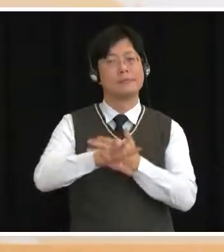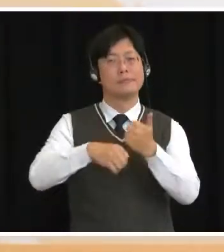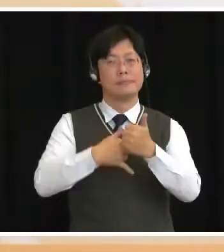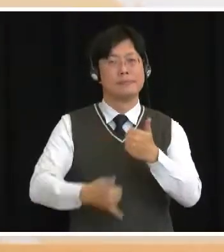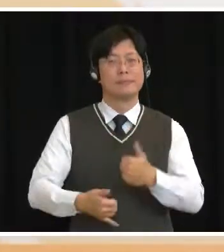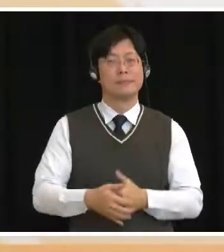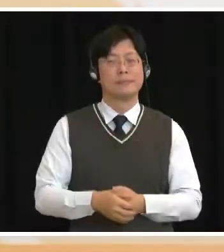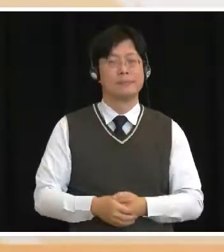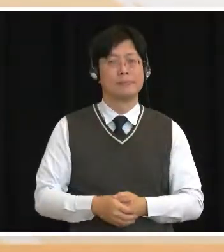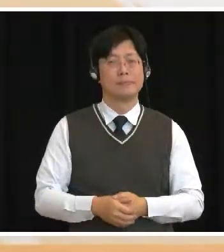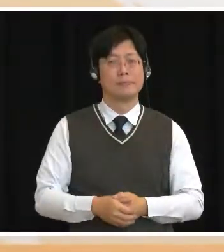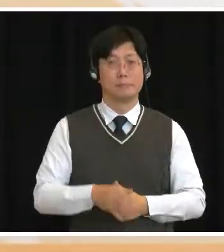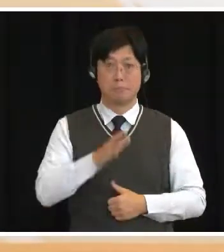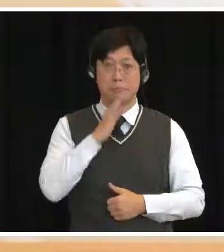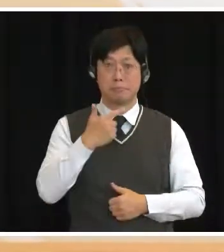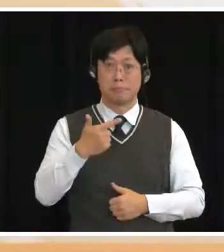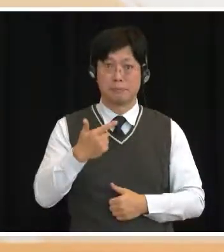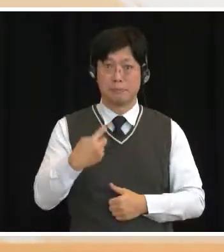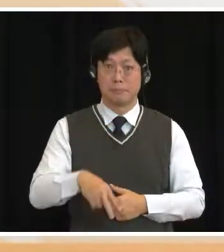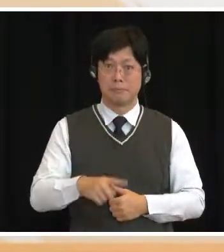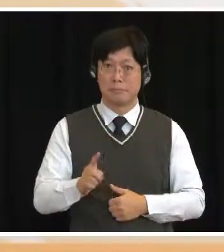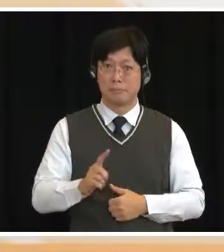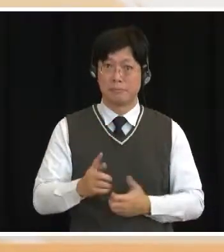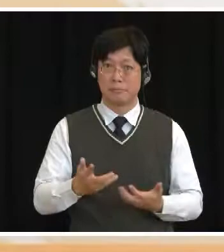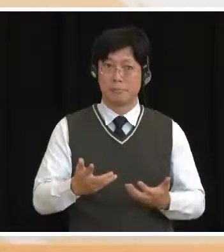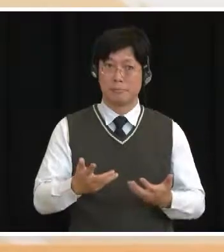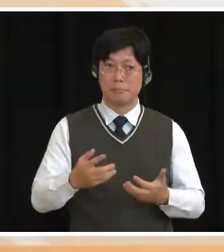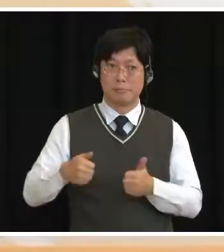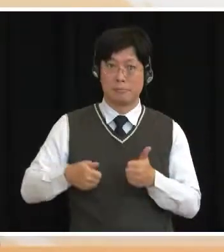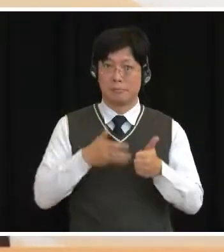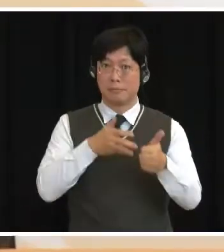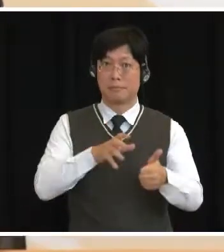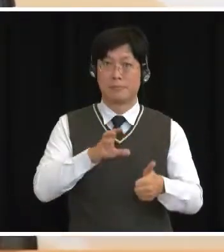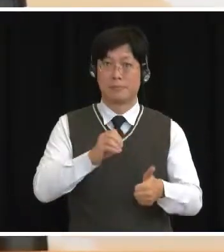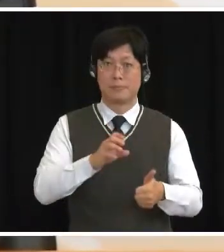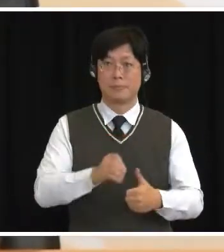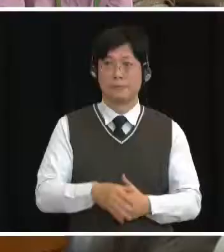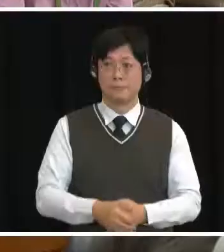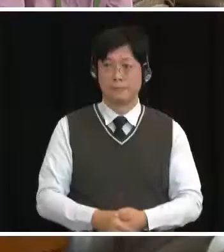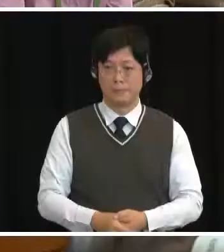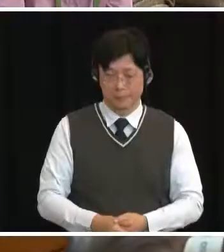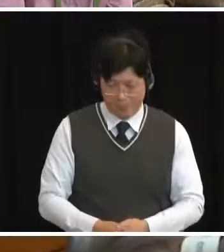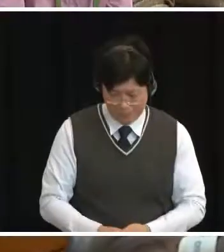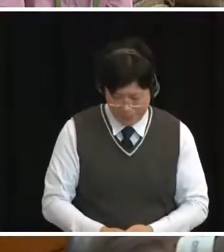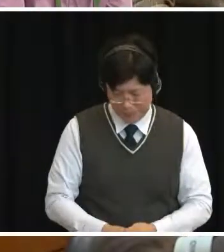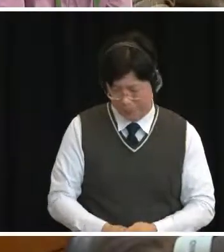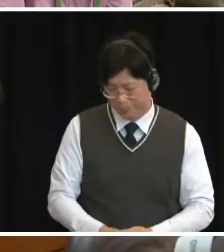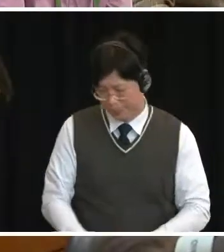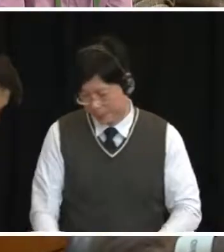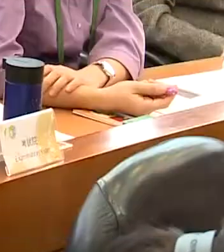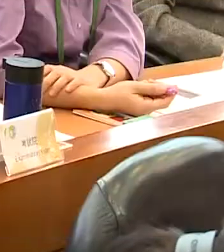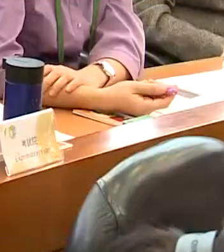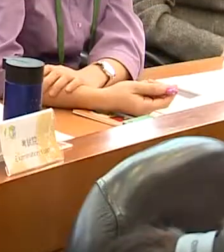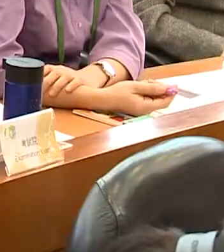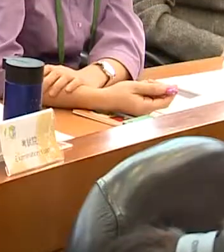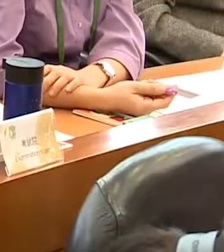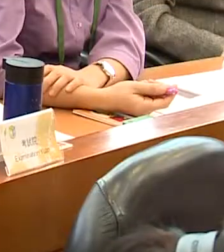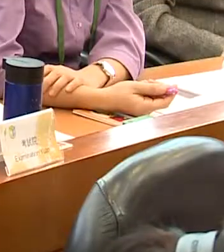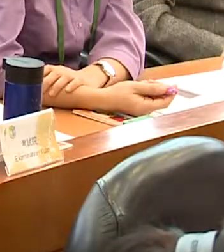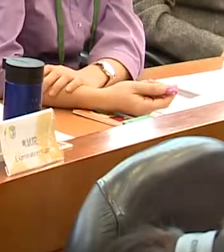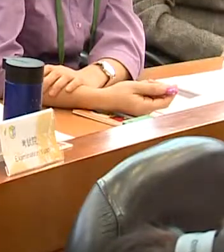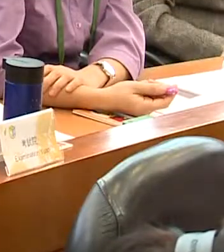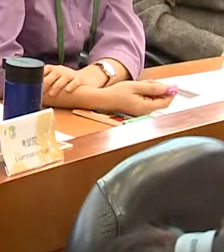following up questions. I'll start with Mrs. Carr. Don't forget your microphone.